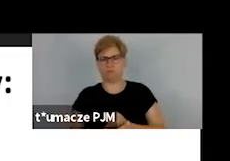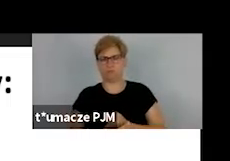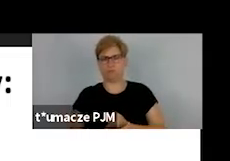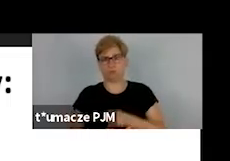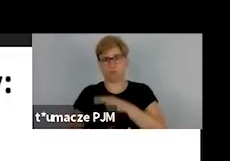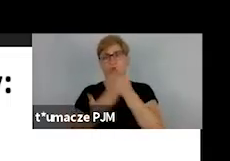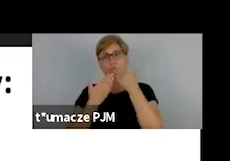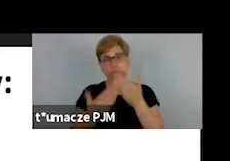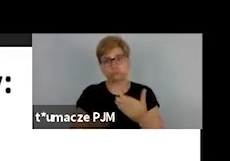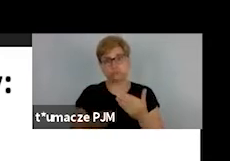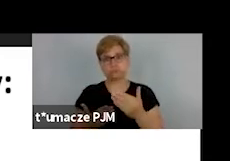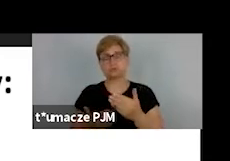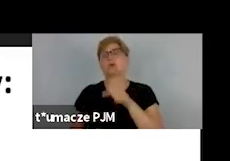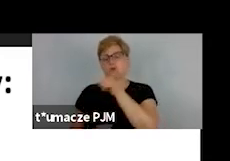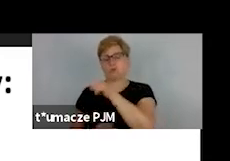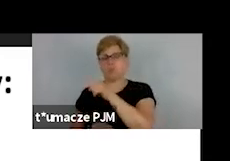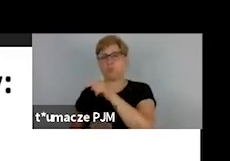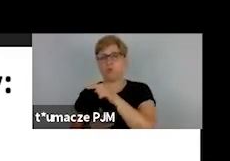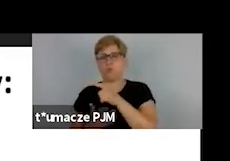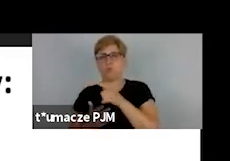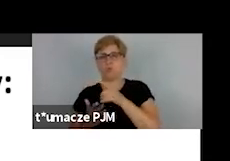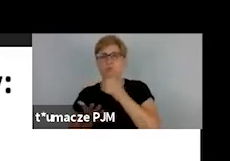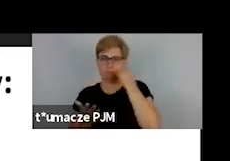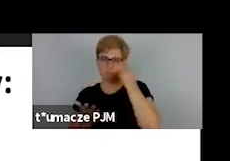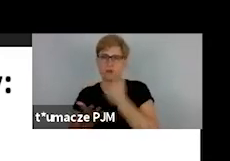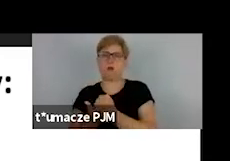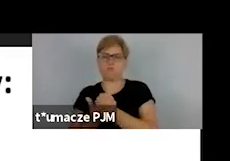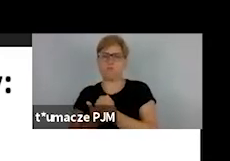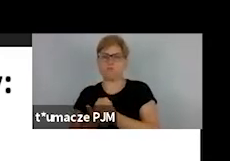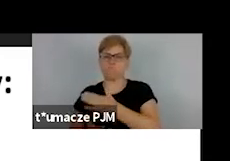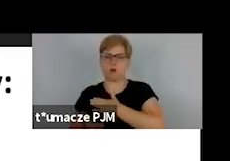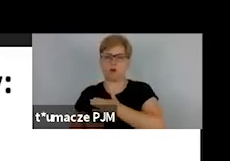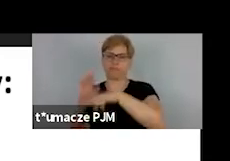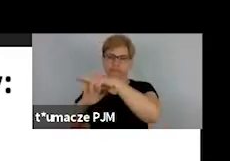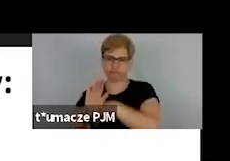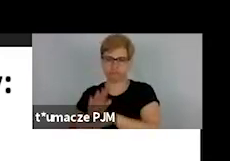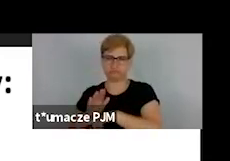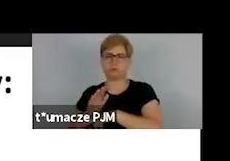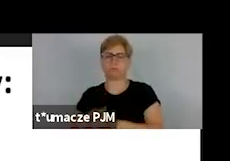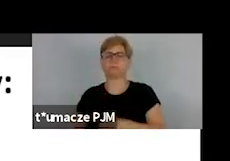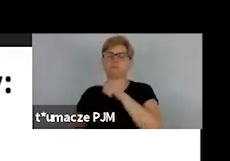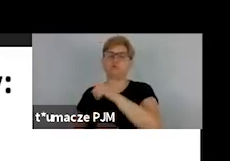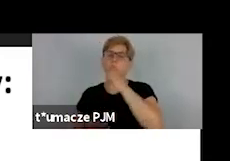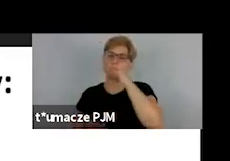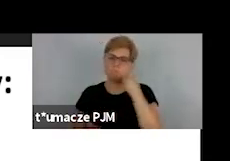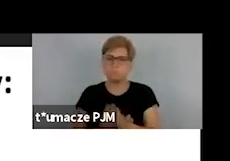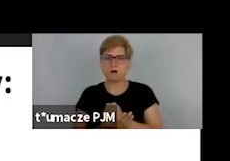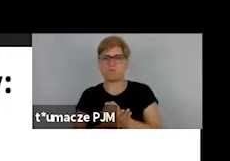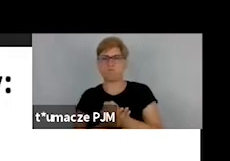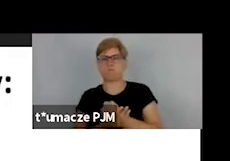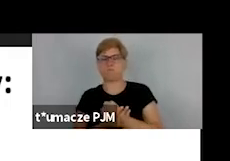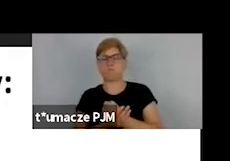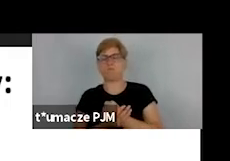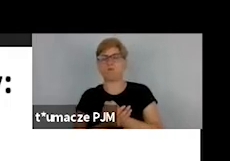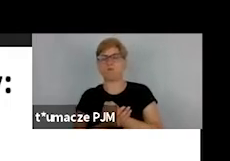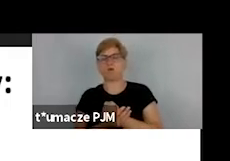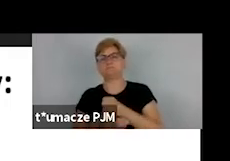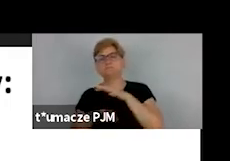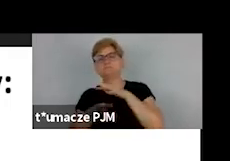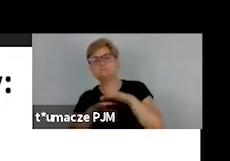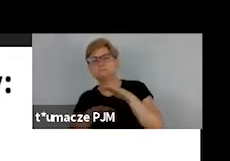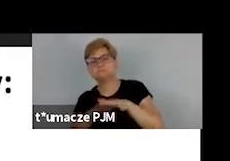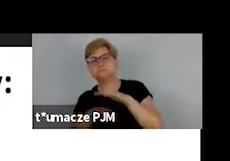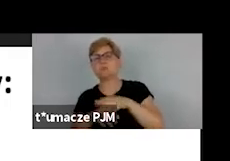accessible to you. We've got both good laws and then we've got good structures. So we've got an equality court where you can take